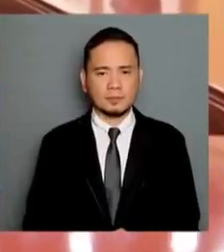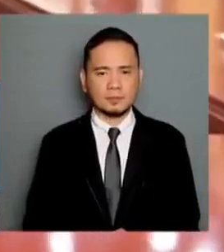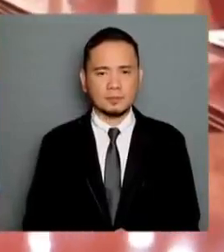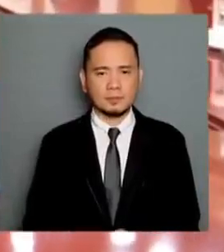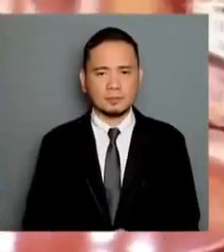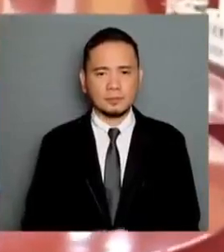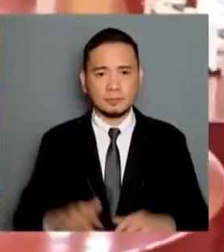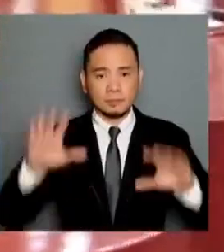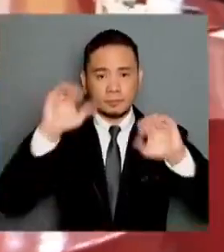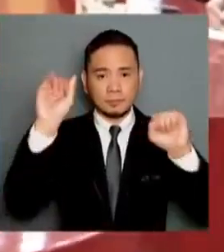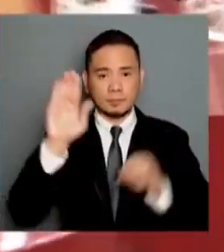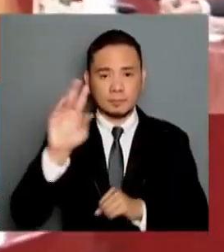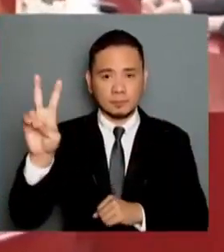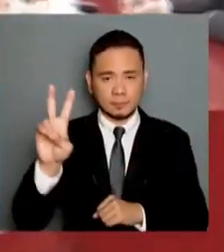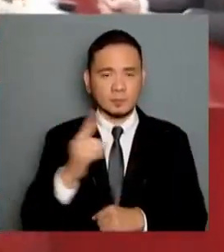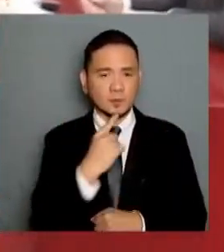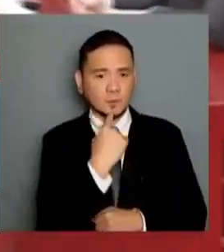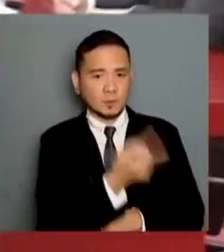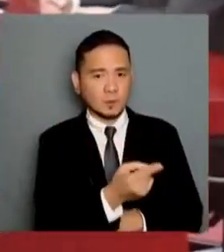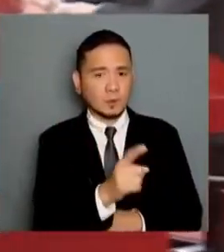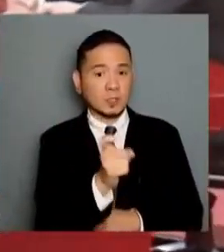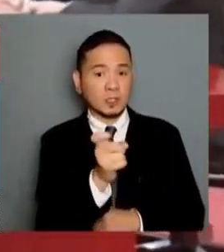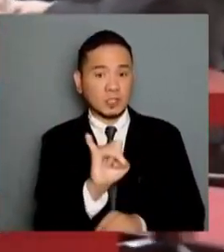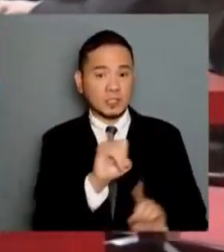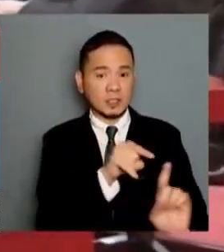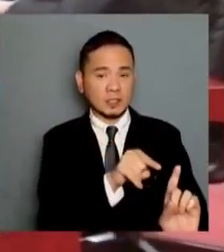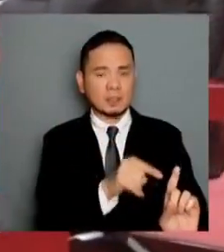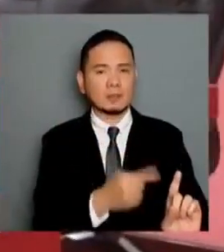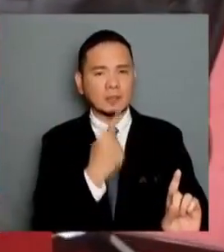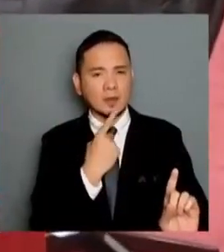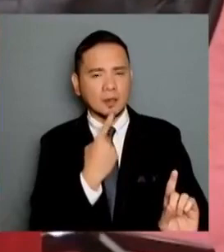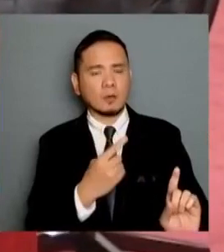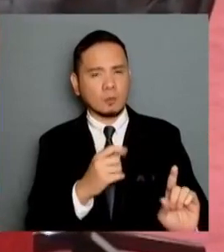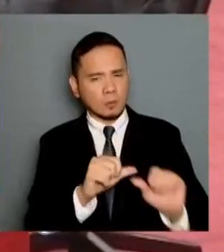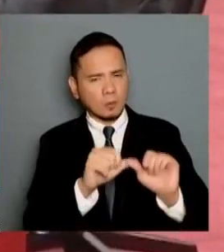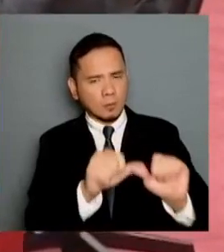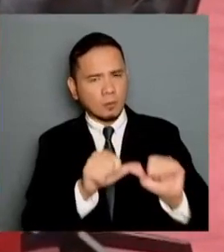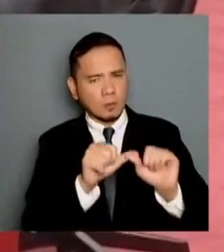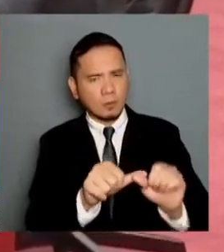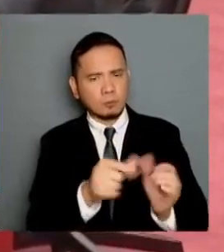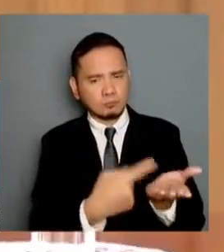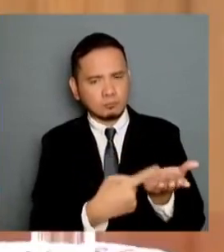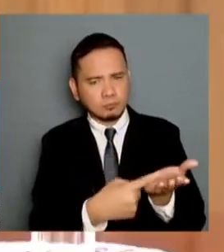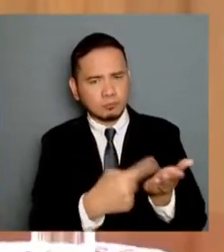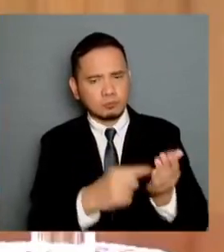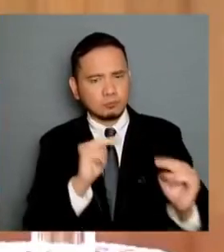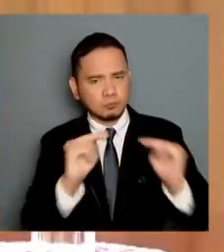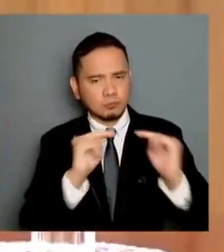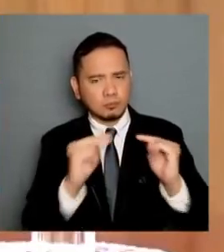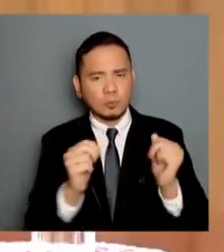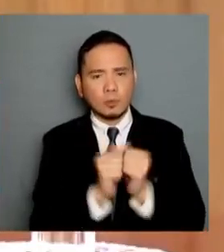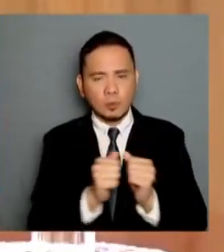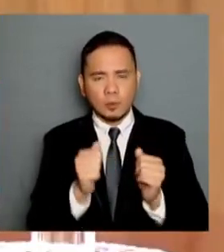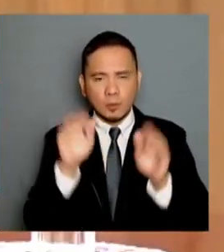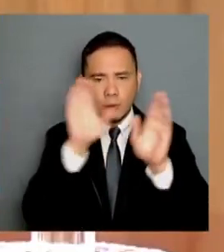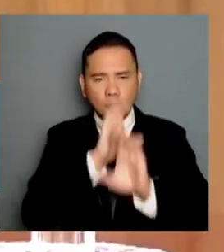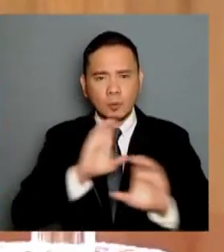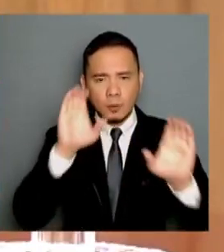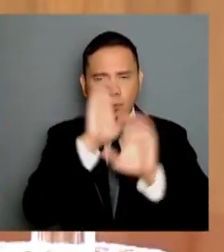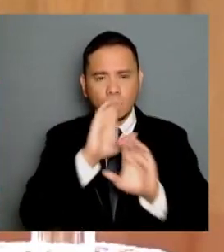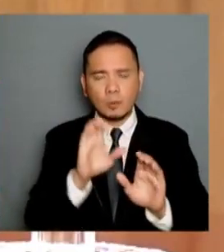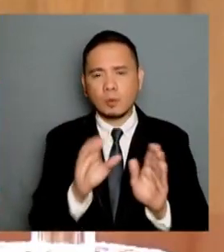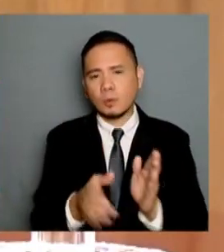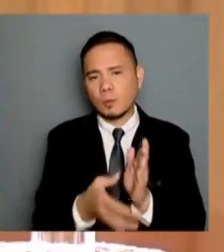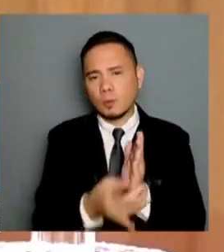Marcos also told Xi the Philippines wants to resume negotiations on the joint oil and gas exploration project in the West Philippine